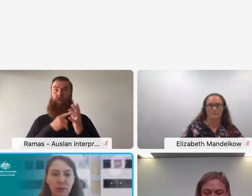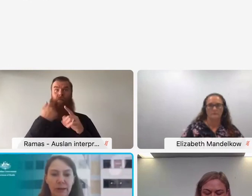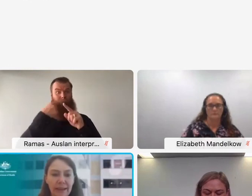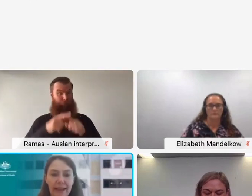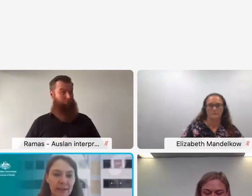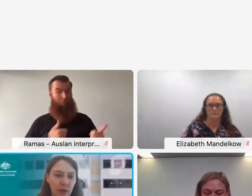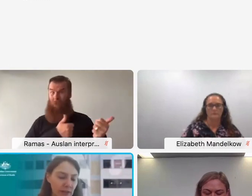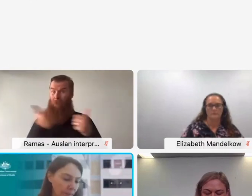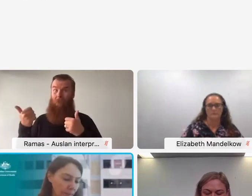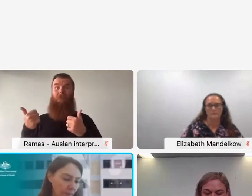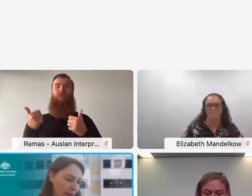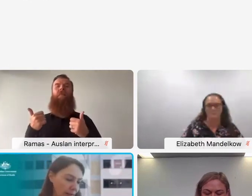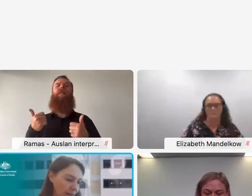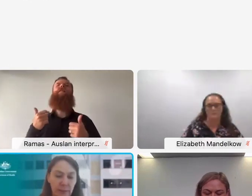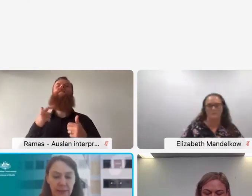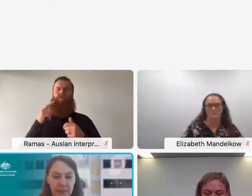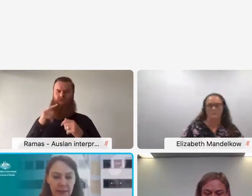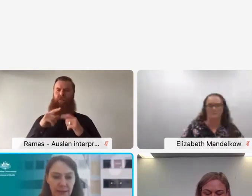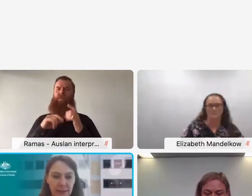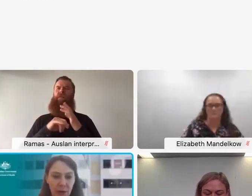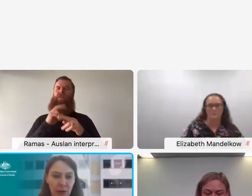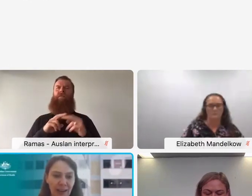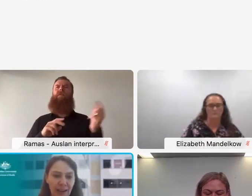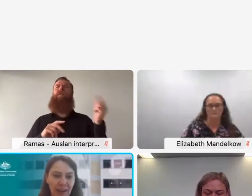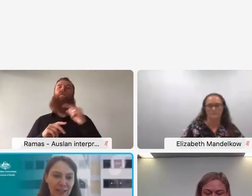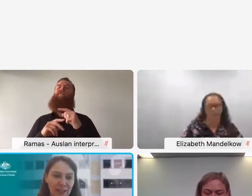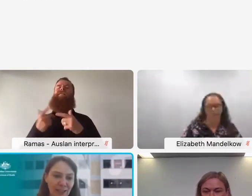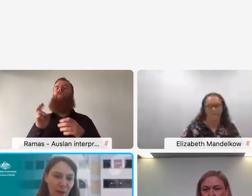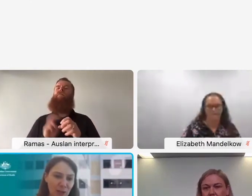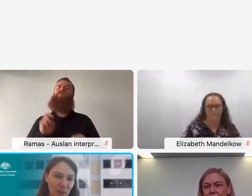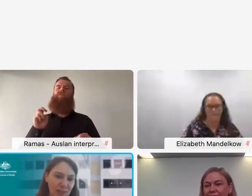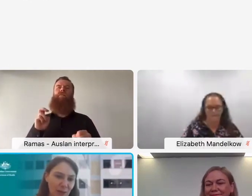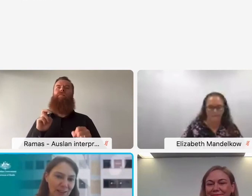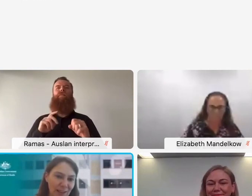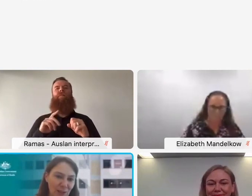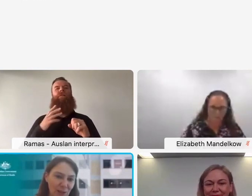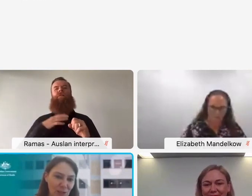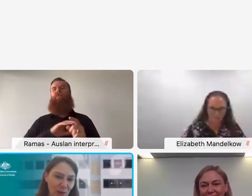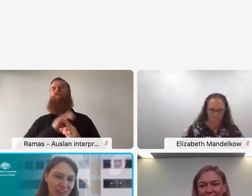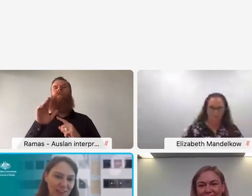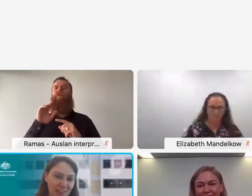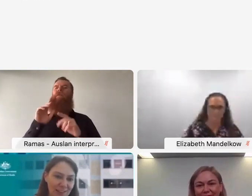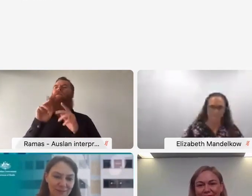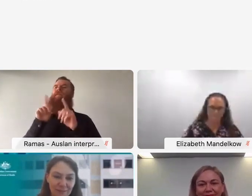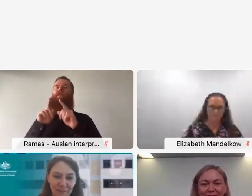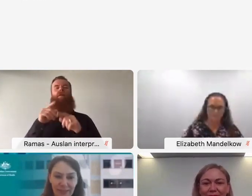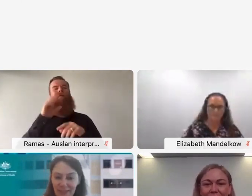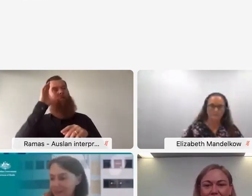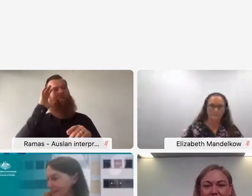the employee heads off to the bright lights of the big cities. So is there any arrangements around that sort of situation?